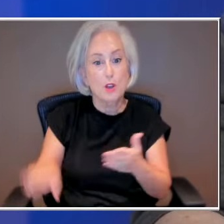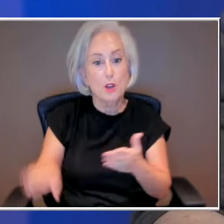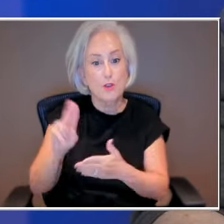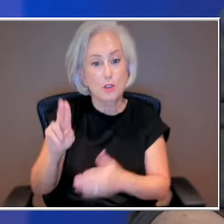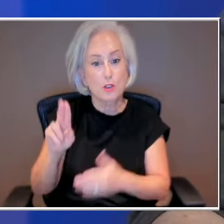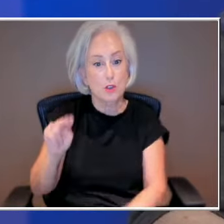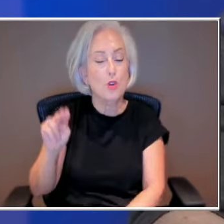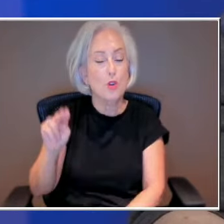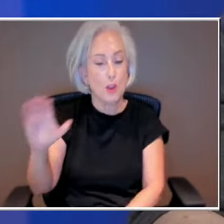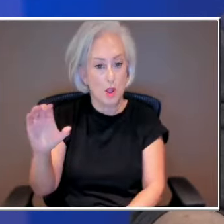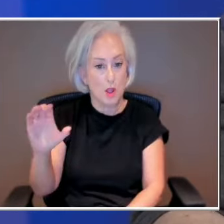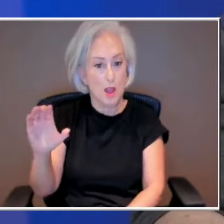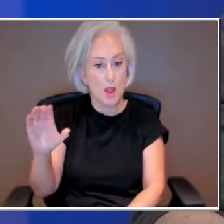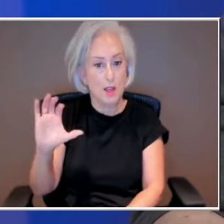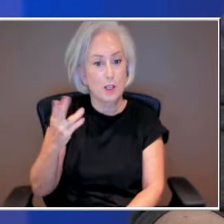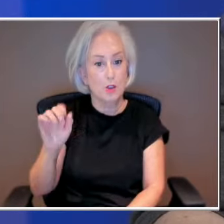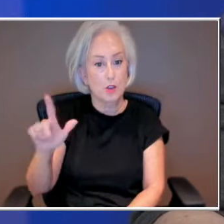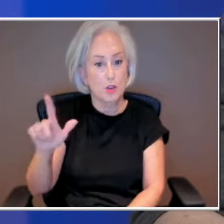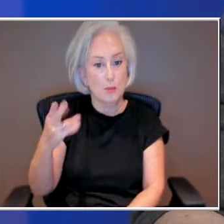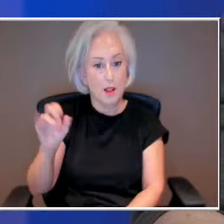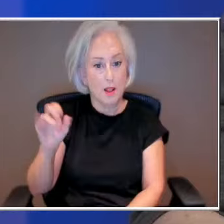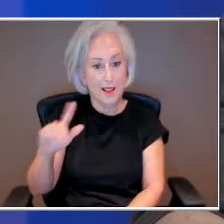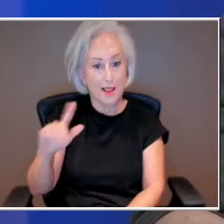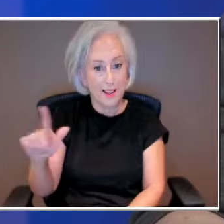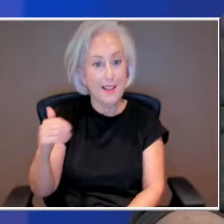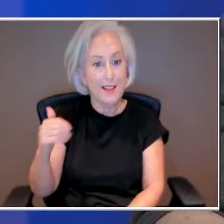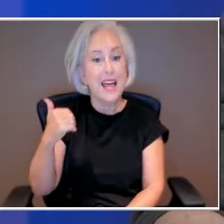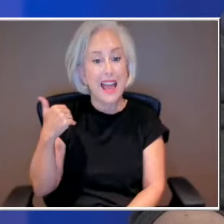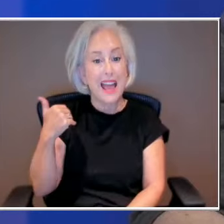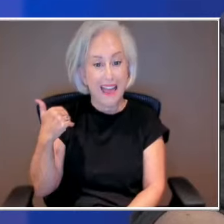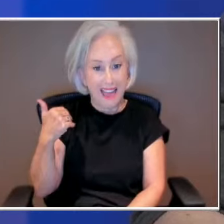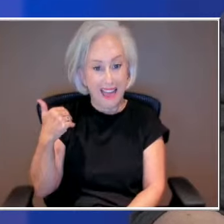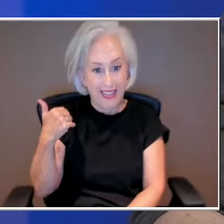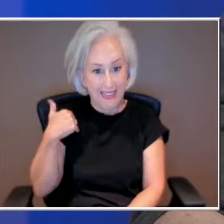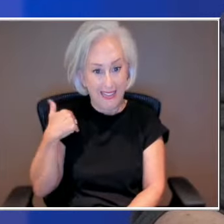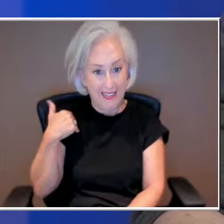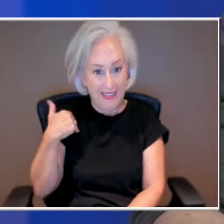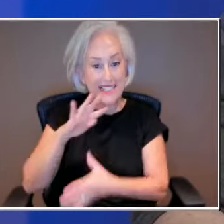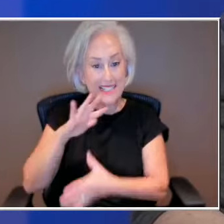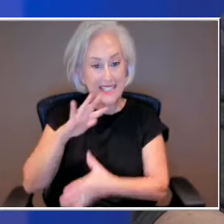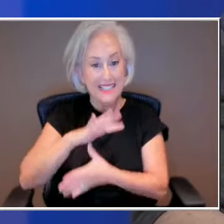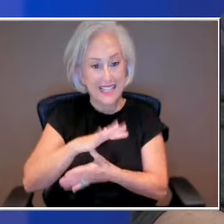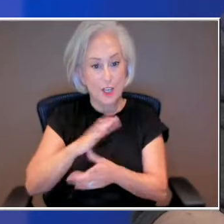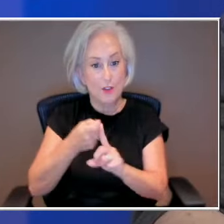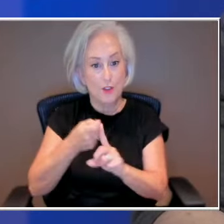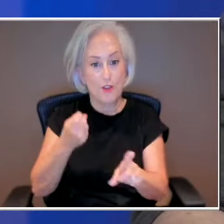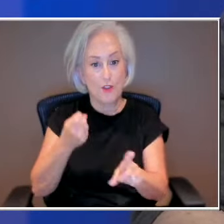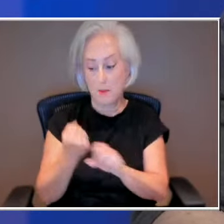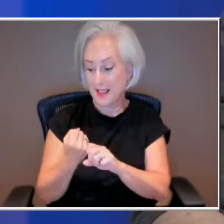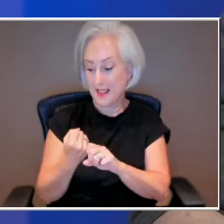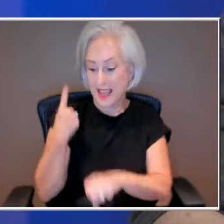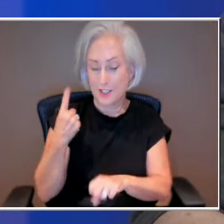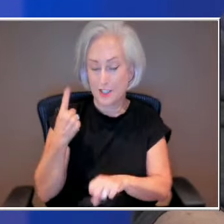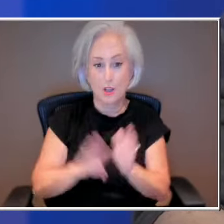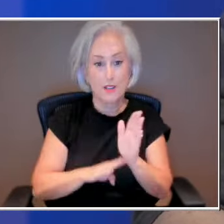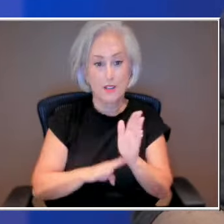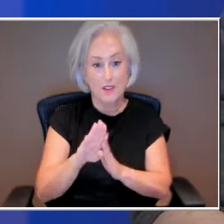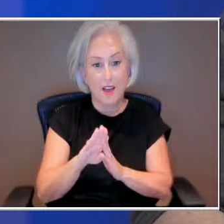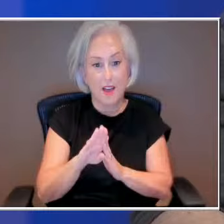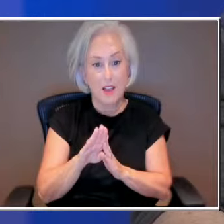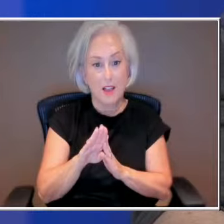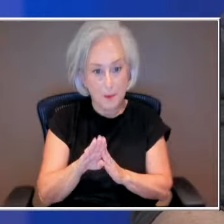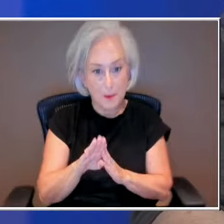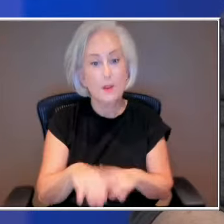Hill, they had the seniors of last year develop the breast self-exam apps.